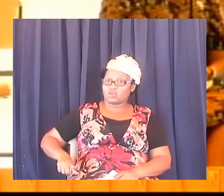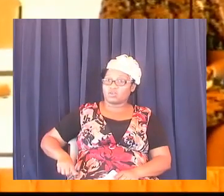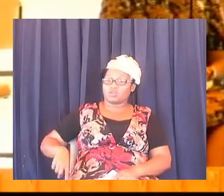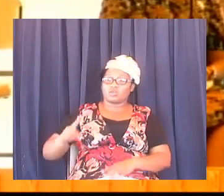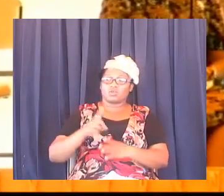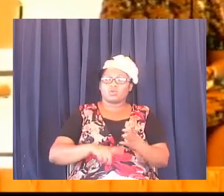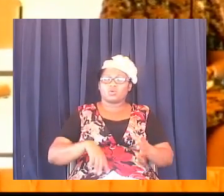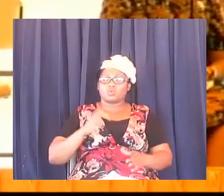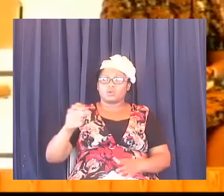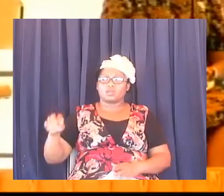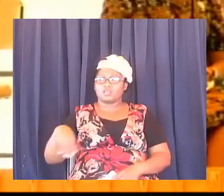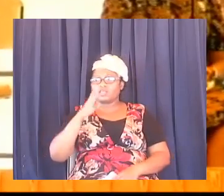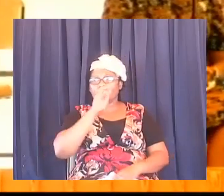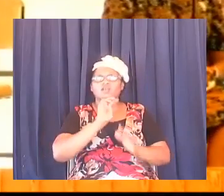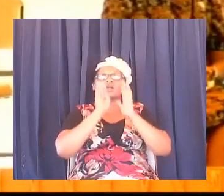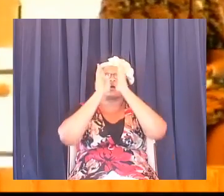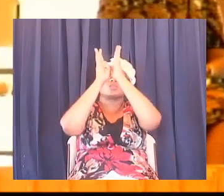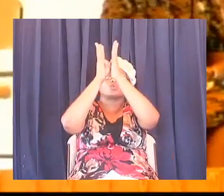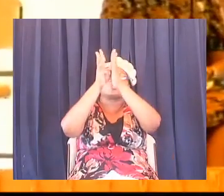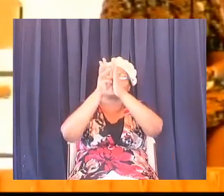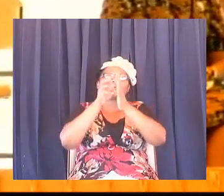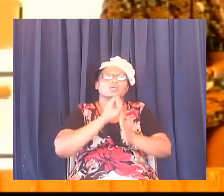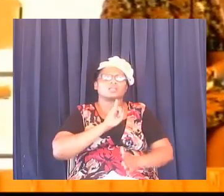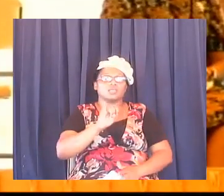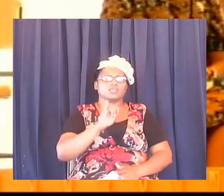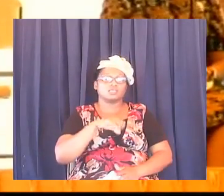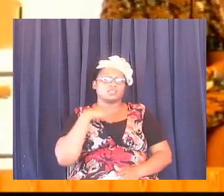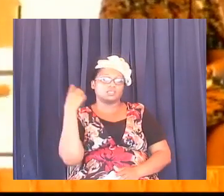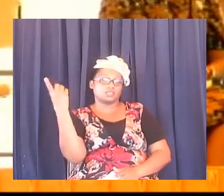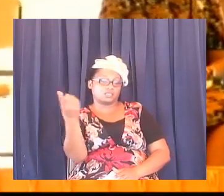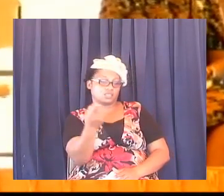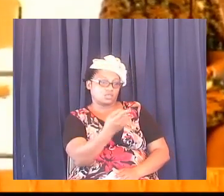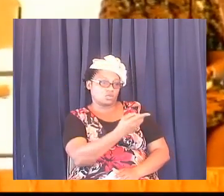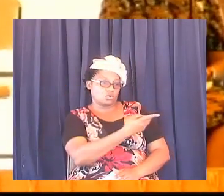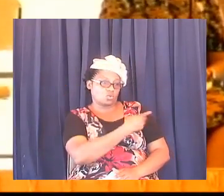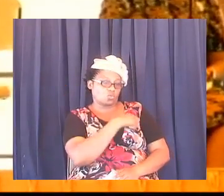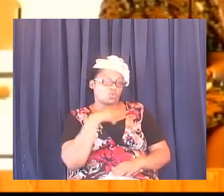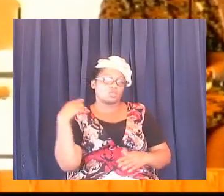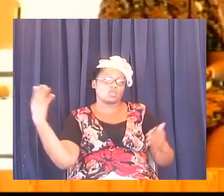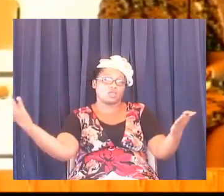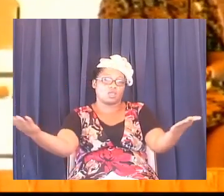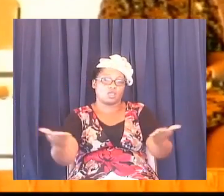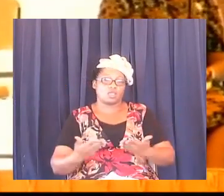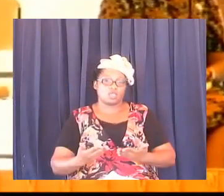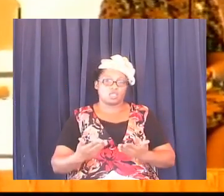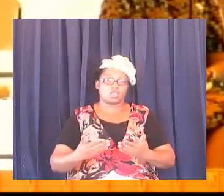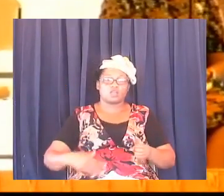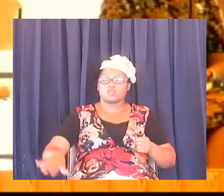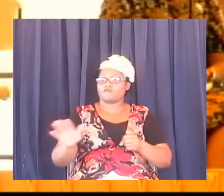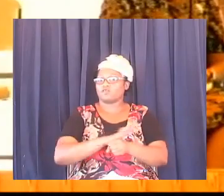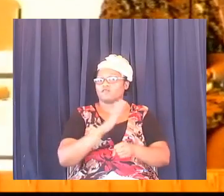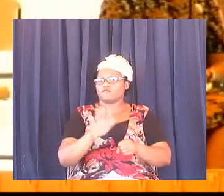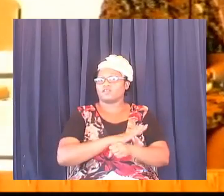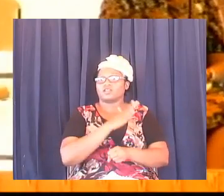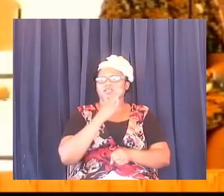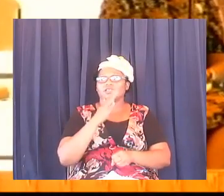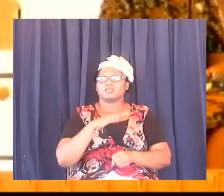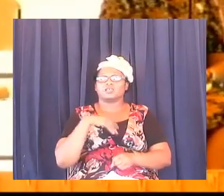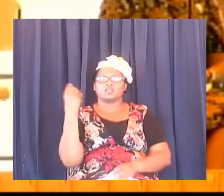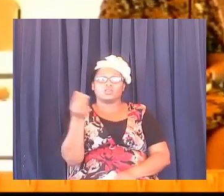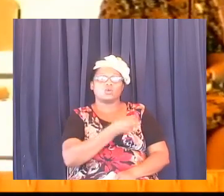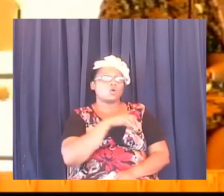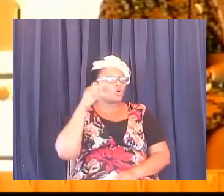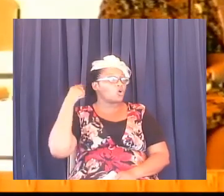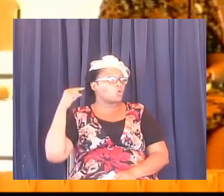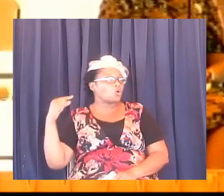his will is, we're here to fulfill it. Our ultimate goal, as was mentioned earlier, is to